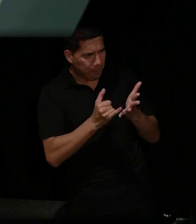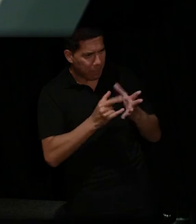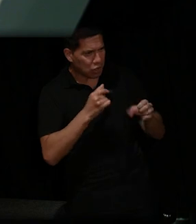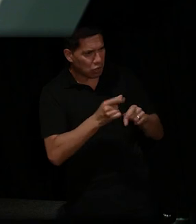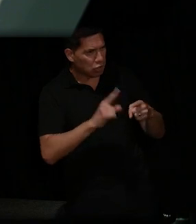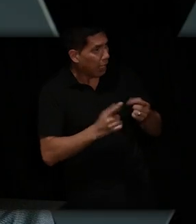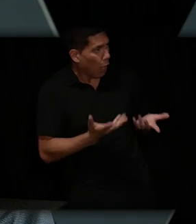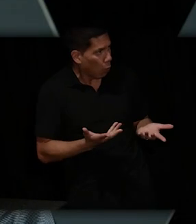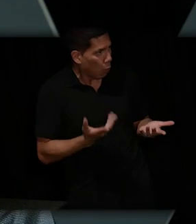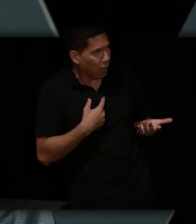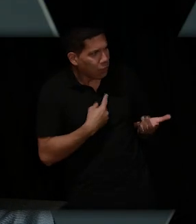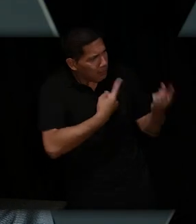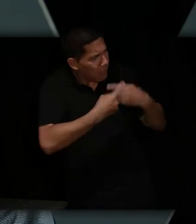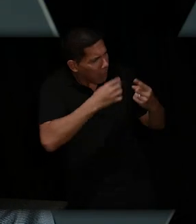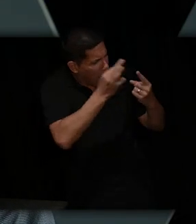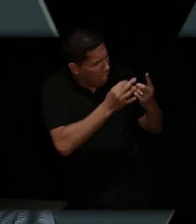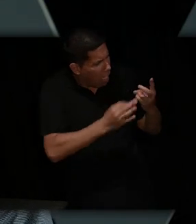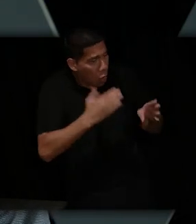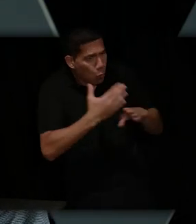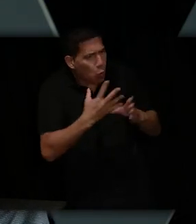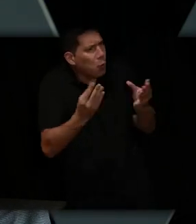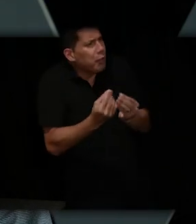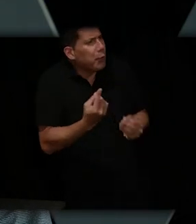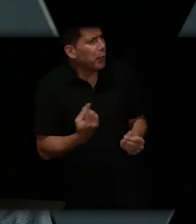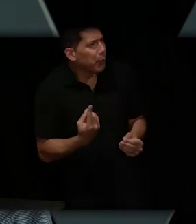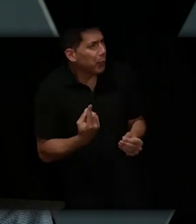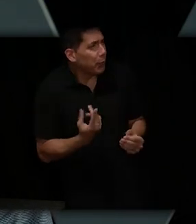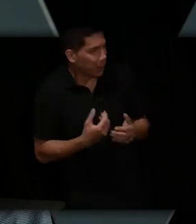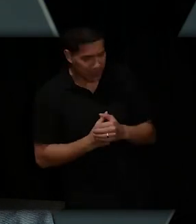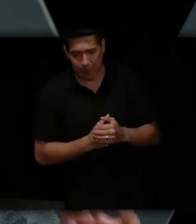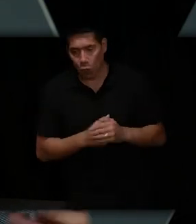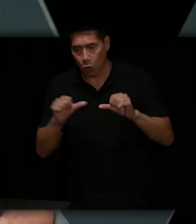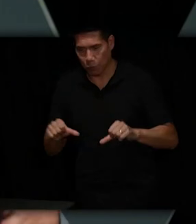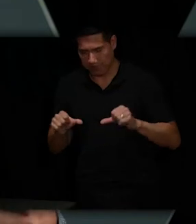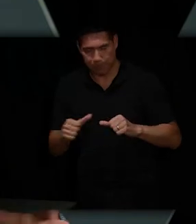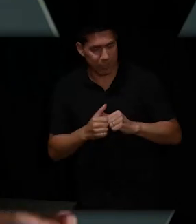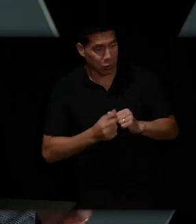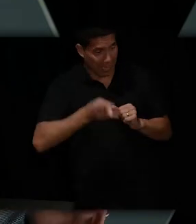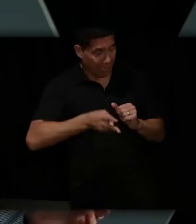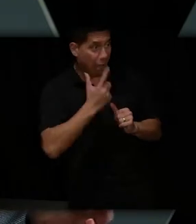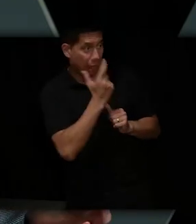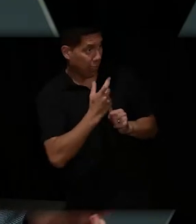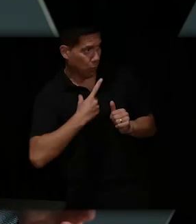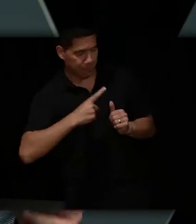and bolts of right. it, and who do you work with in doing that? So I was lucky because even though